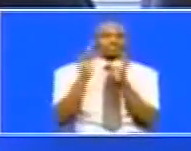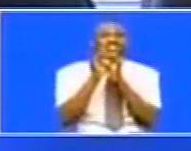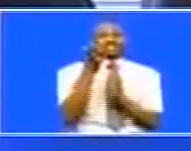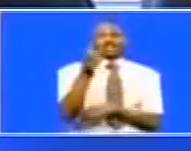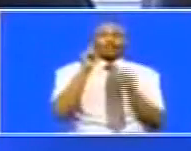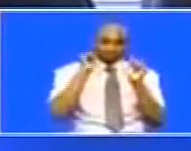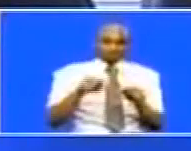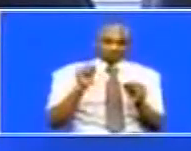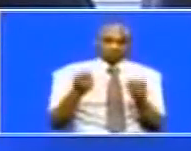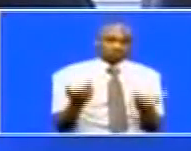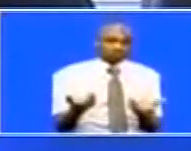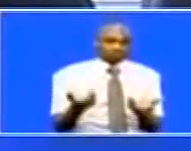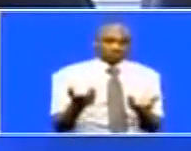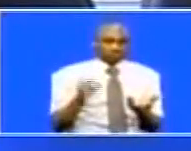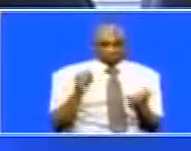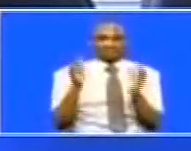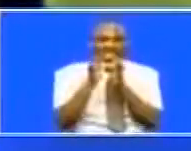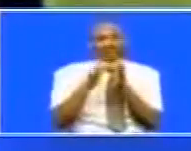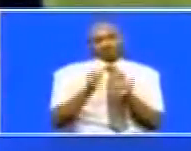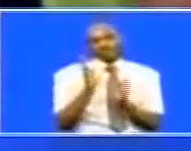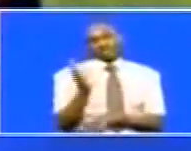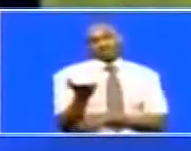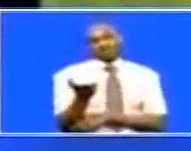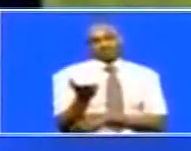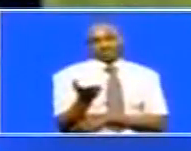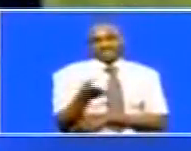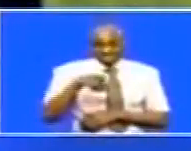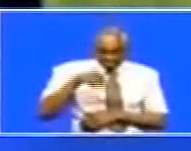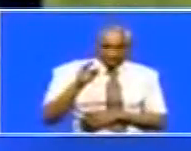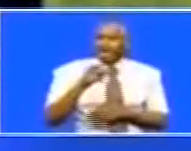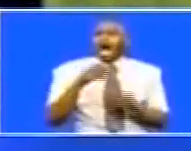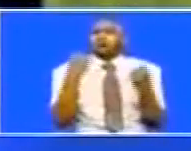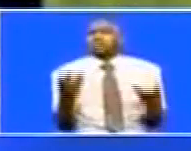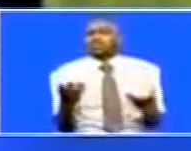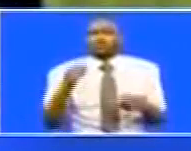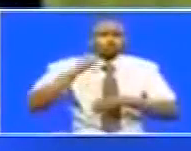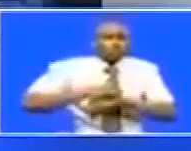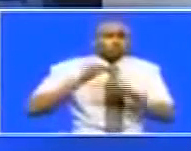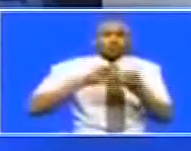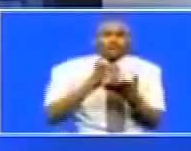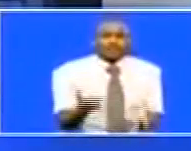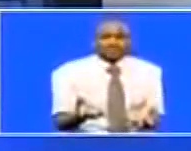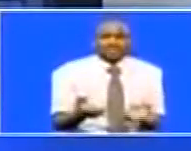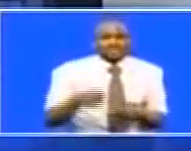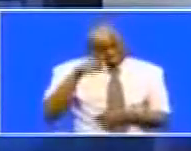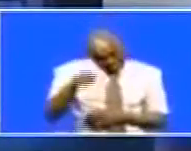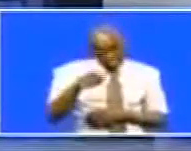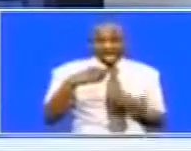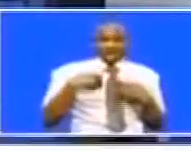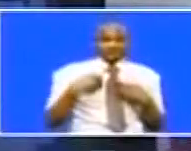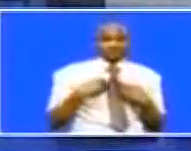can be accessed by any other internet service provider. And how affordable is it for schools, we ask? When it's priced